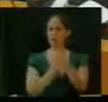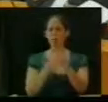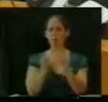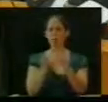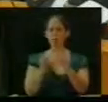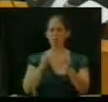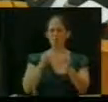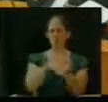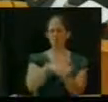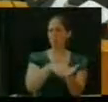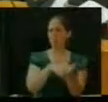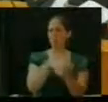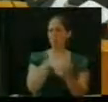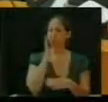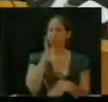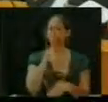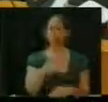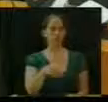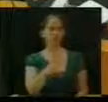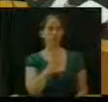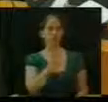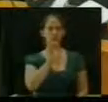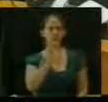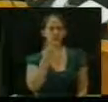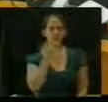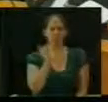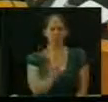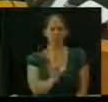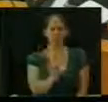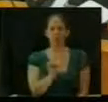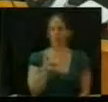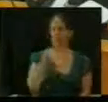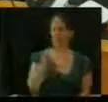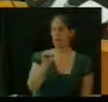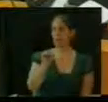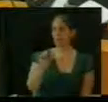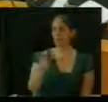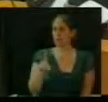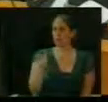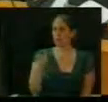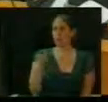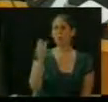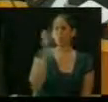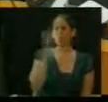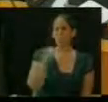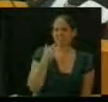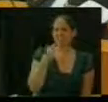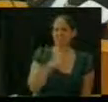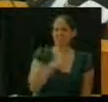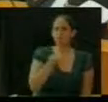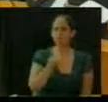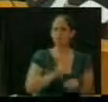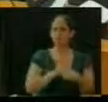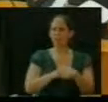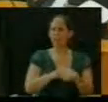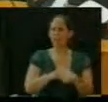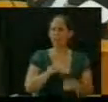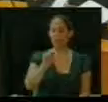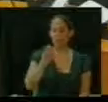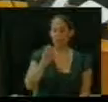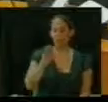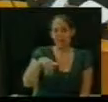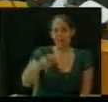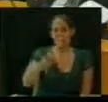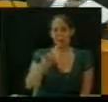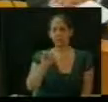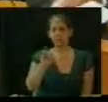part of it. Like I say, I said I believe. I never made that statement. But Commissioner Hammond, you've heard me say several times that we need to determine what nepotism is and